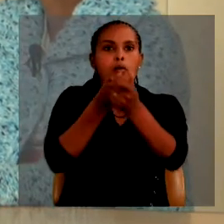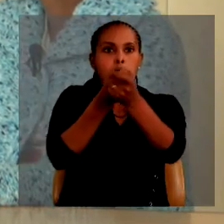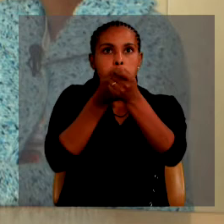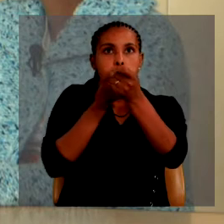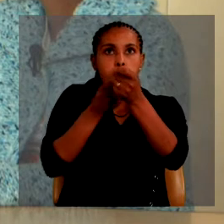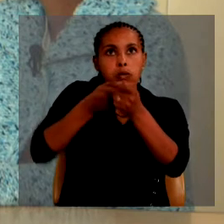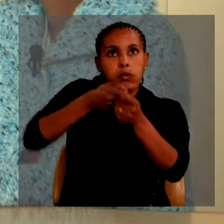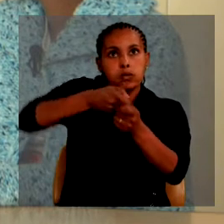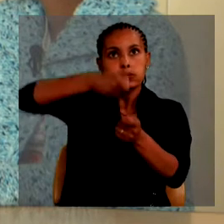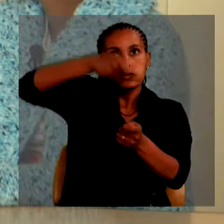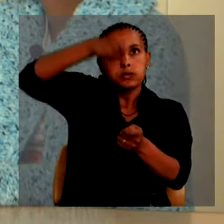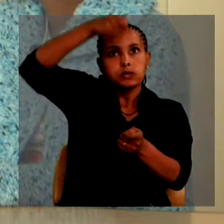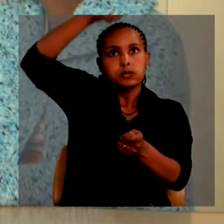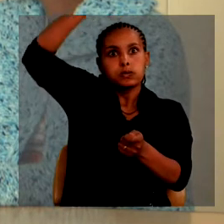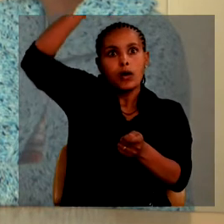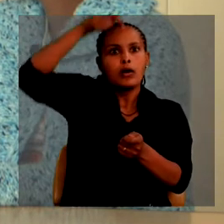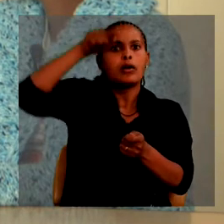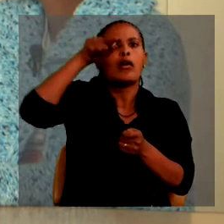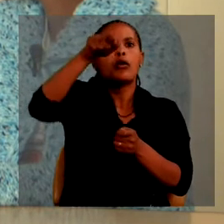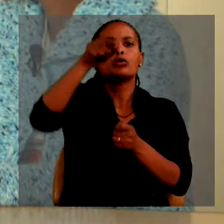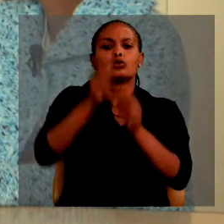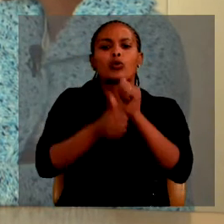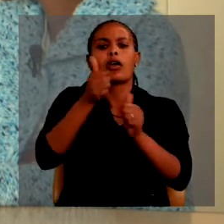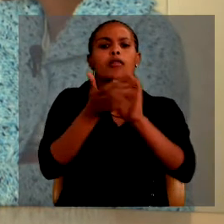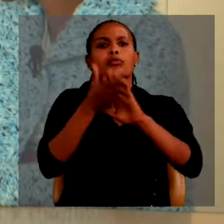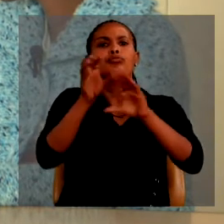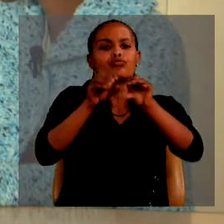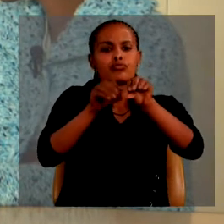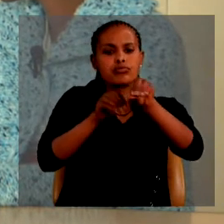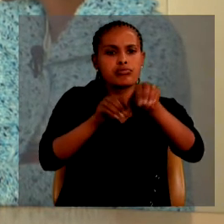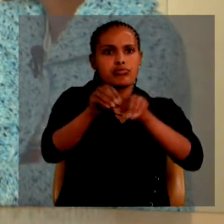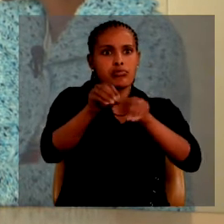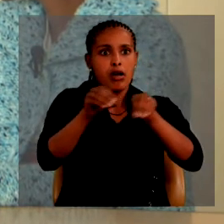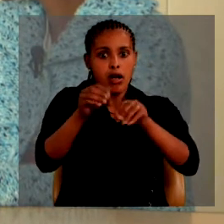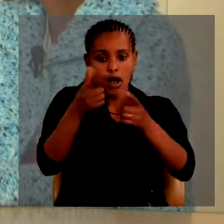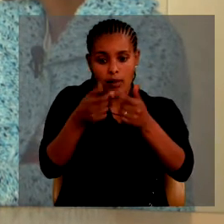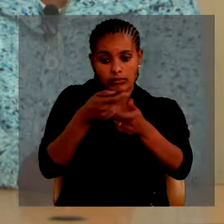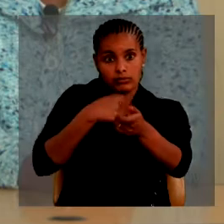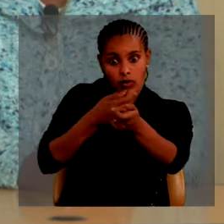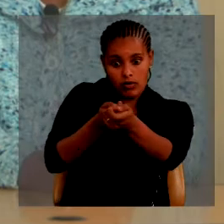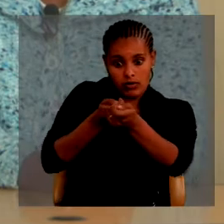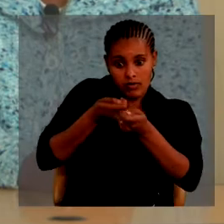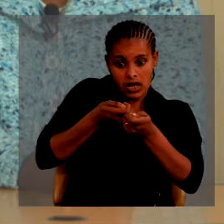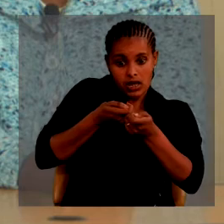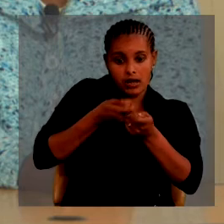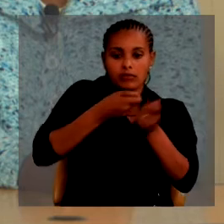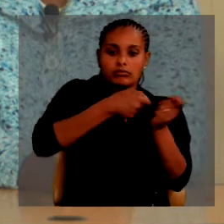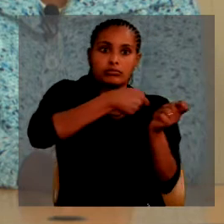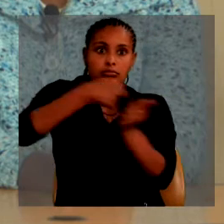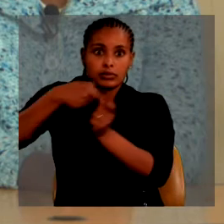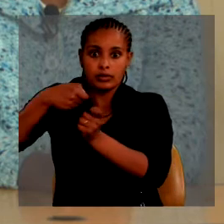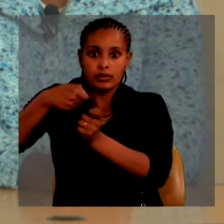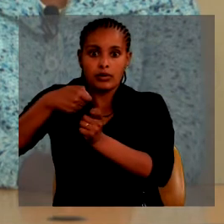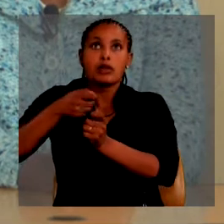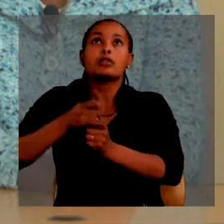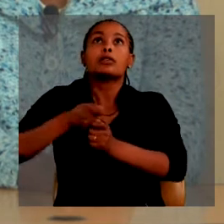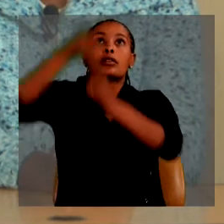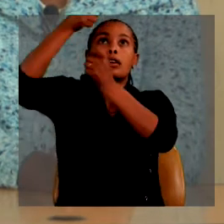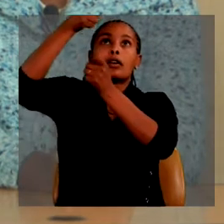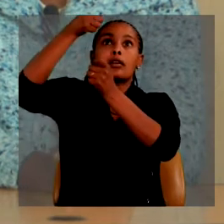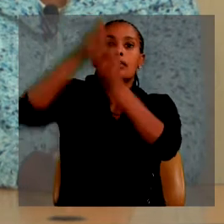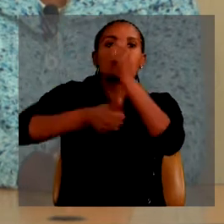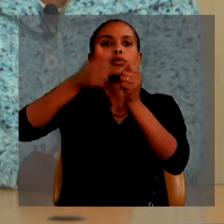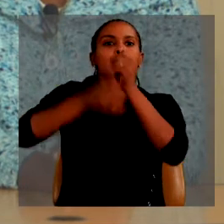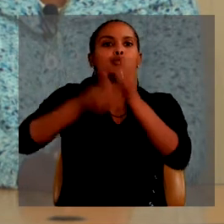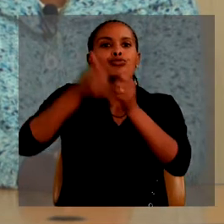up. Which way would you move? Would you come towards me, towards him, towards that person, or